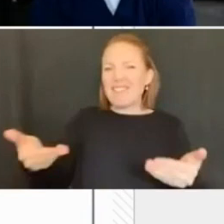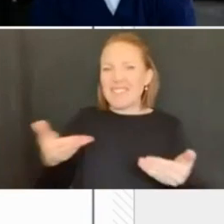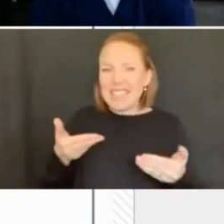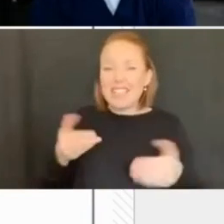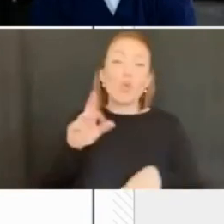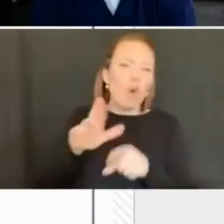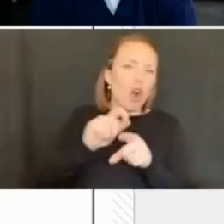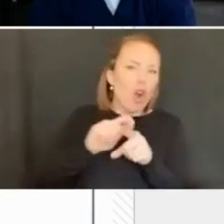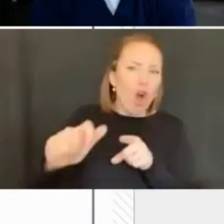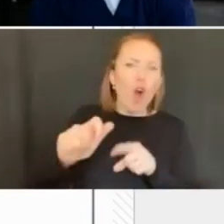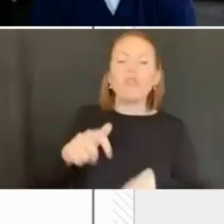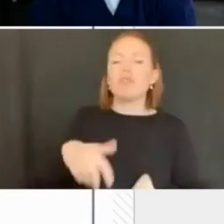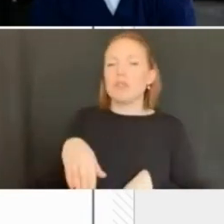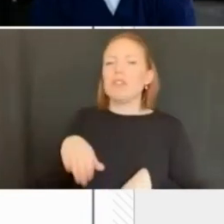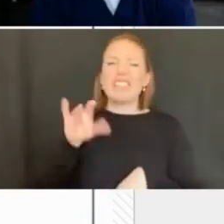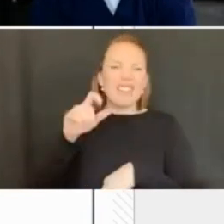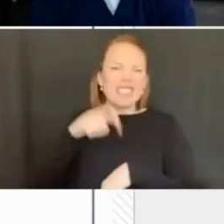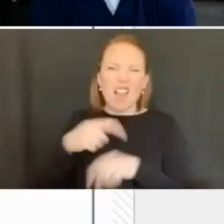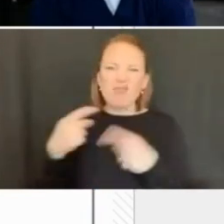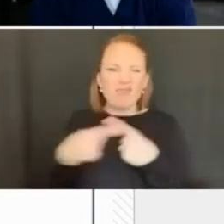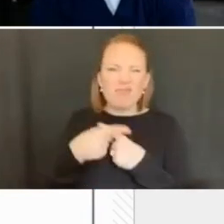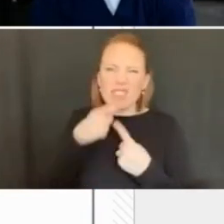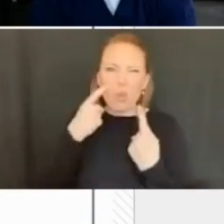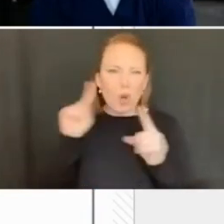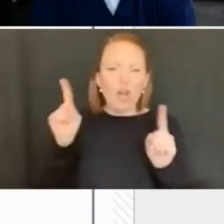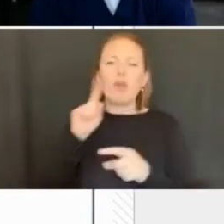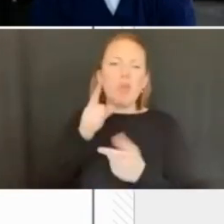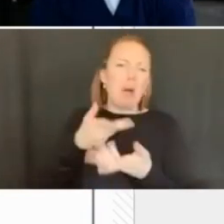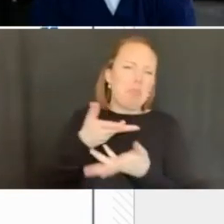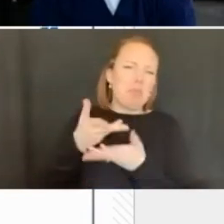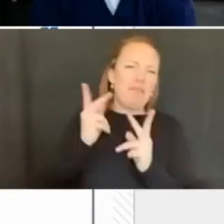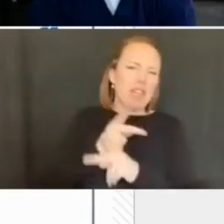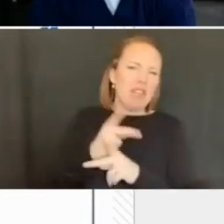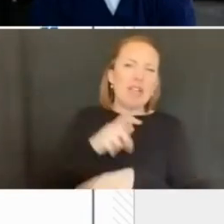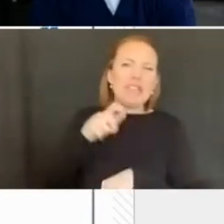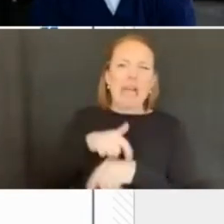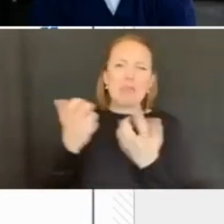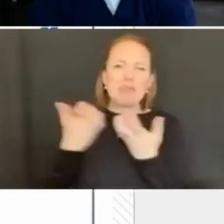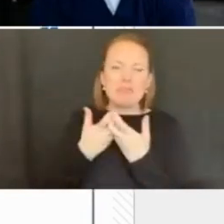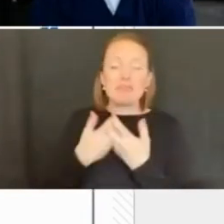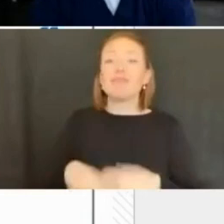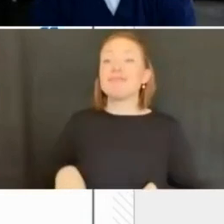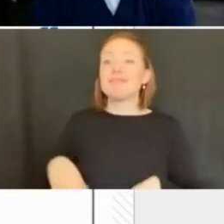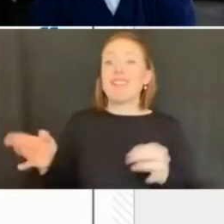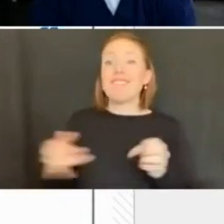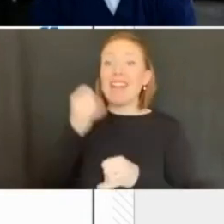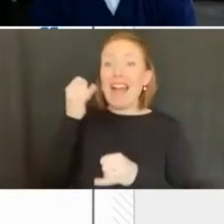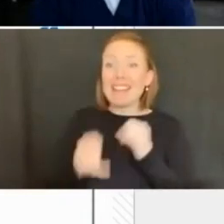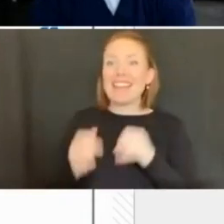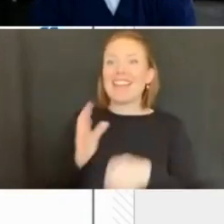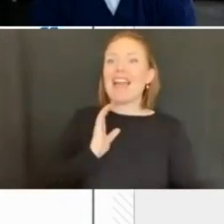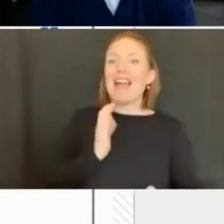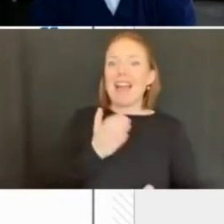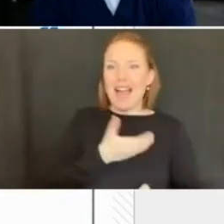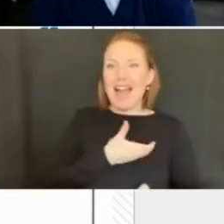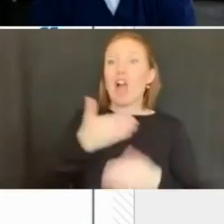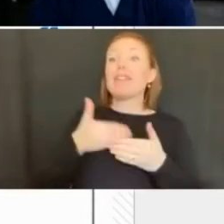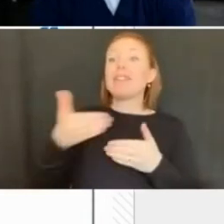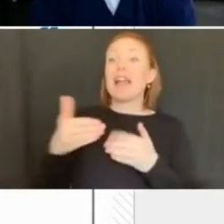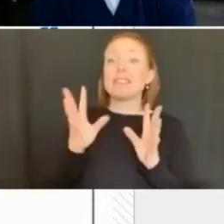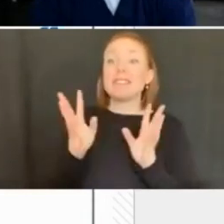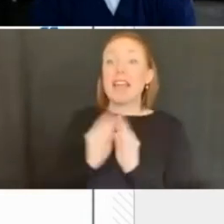the time doesn't work, just reply back with a different time. It is no problem. Finally, we have our next